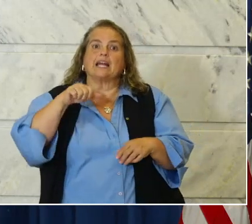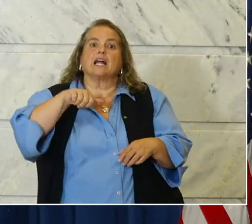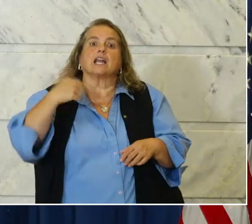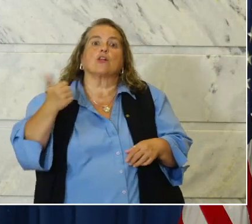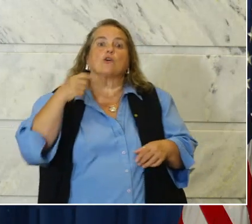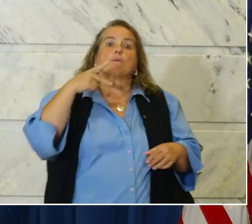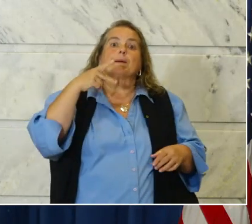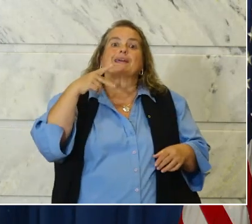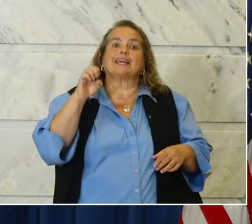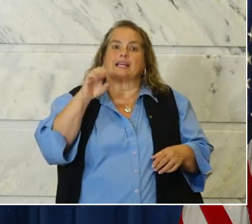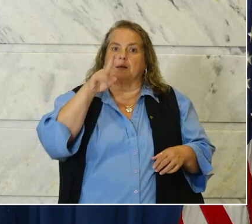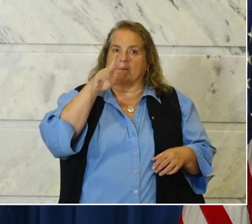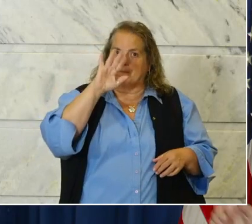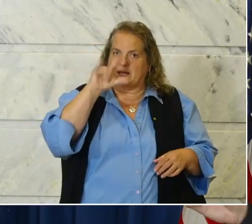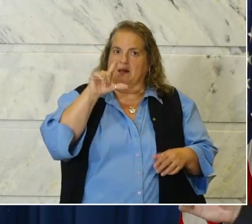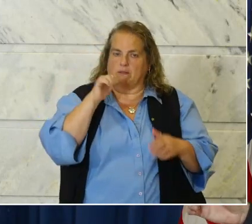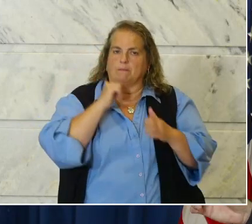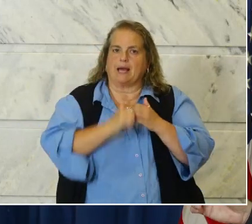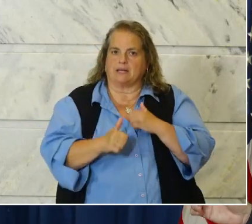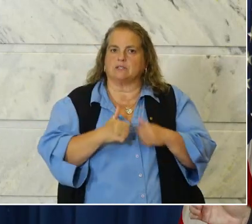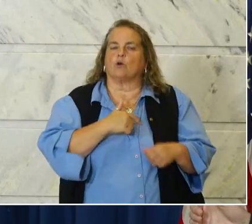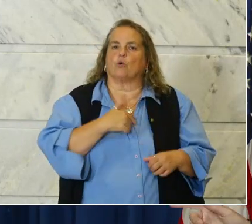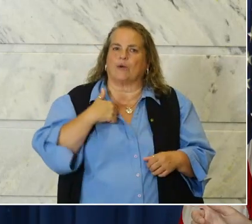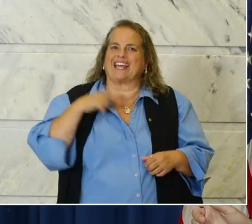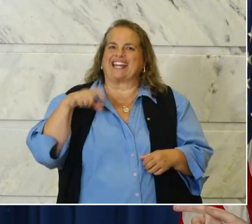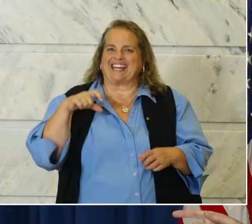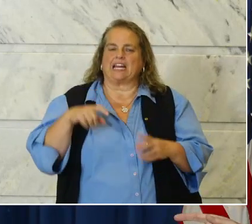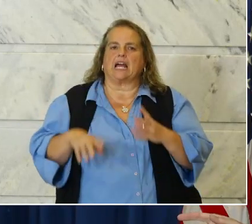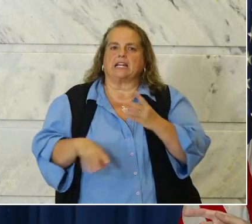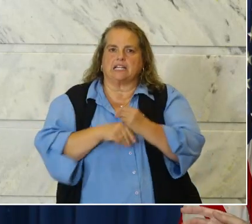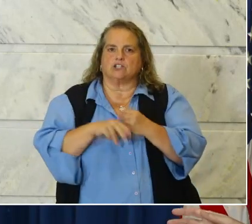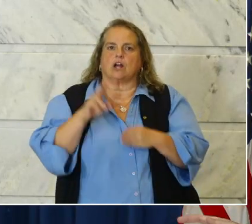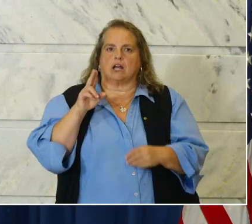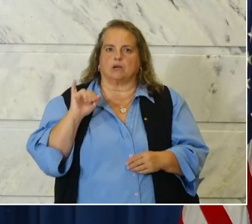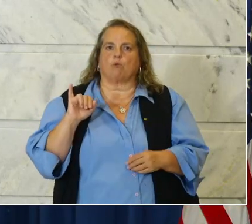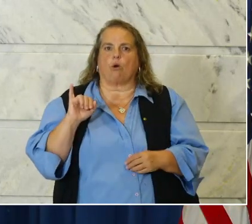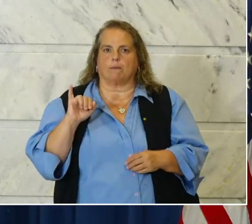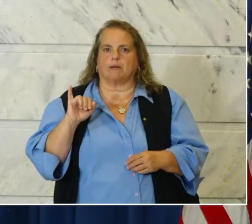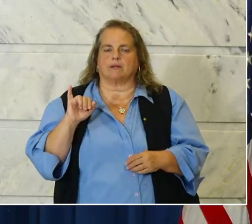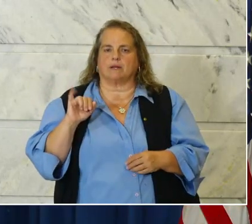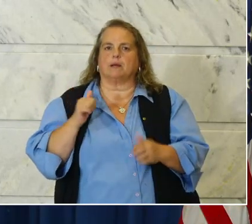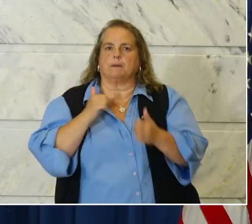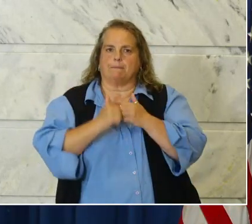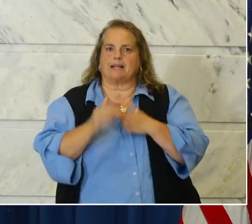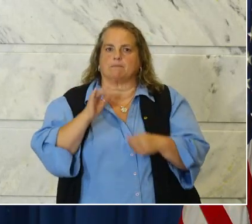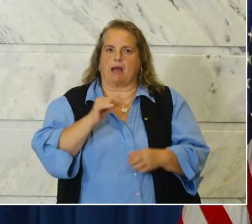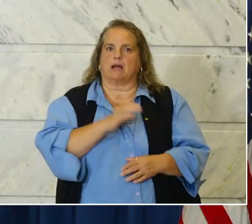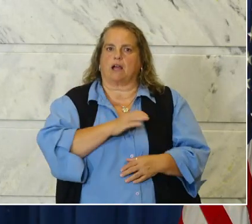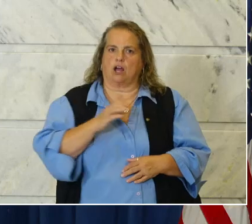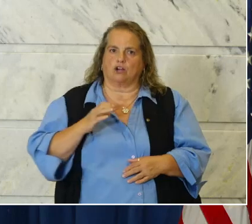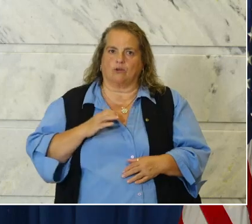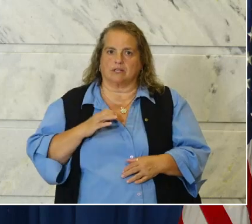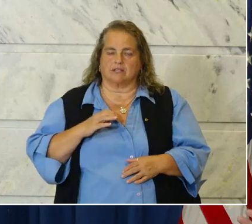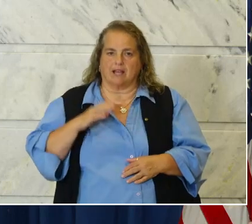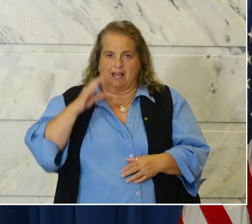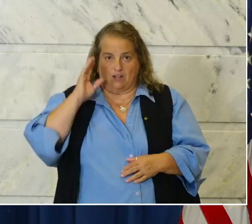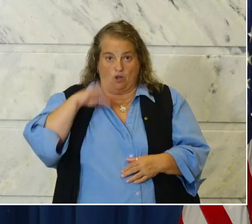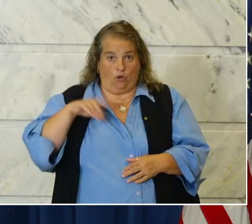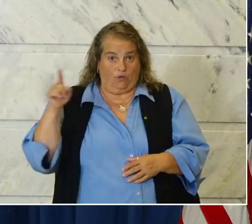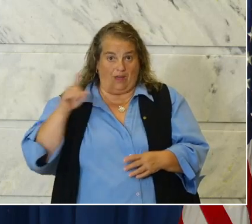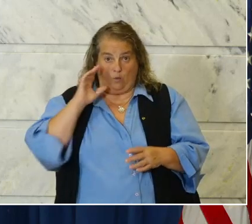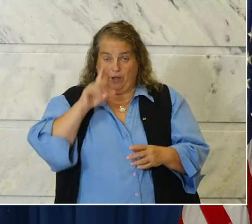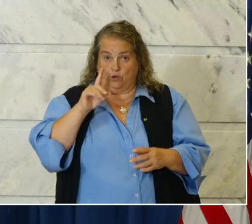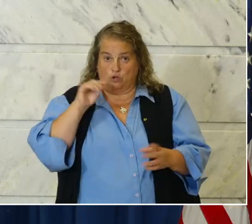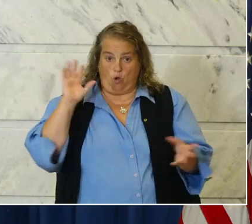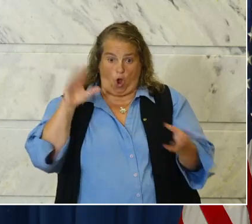PPP bill passed through Congress. We need some additional unemployment passed through Congress, and whether they're going to do it all together or get one through